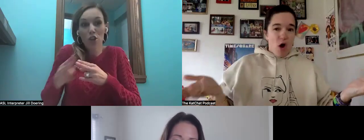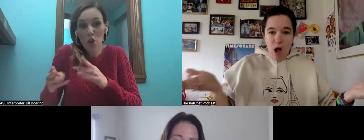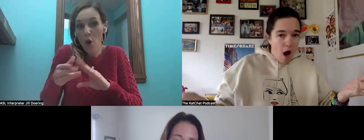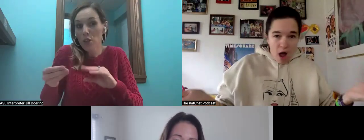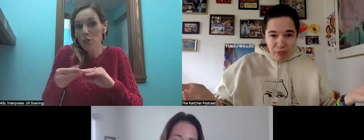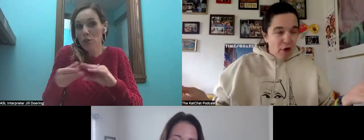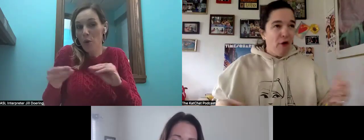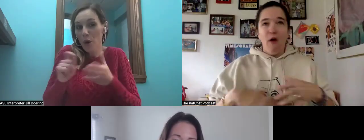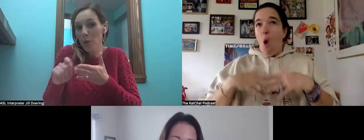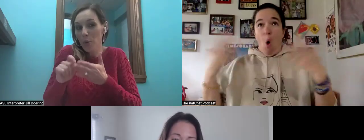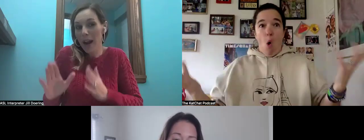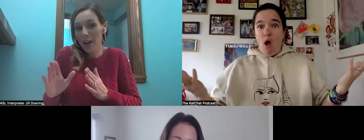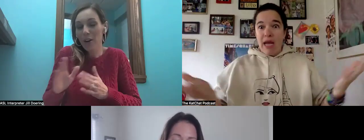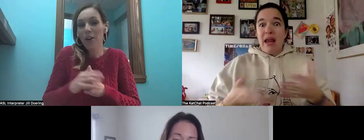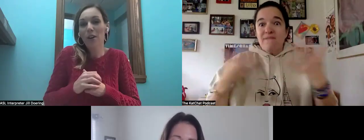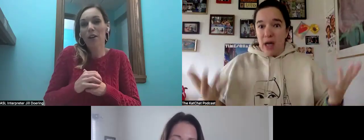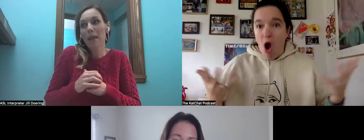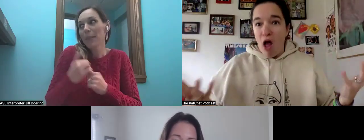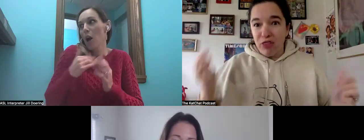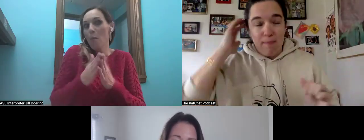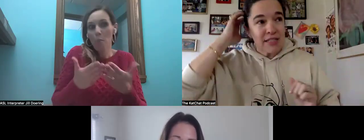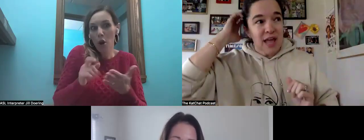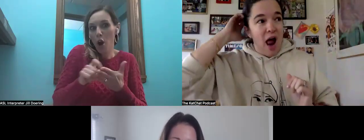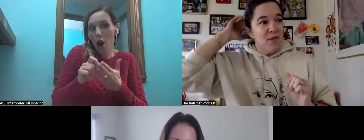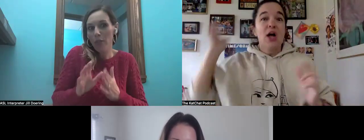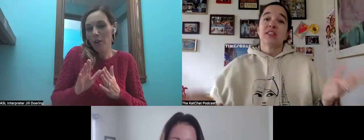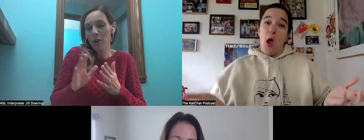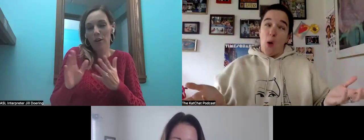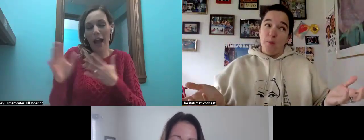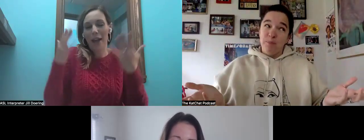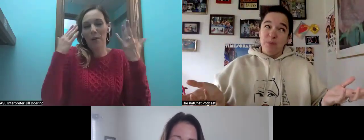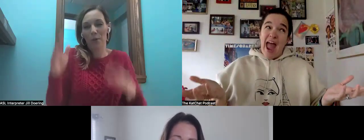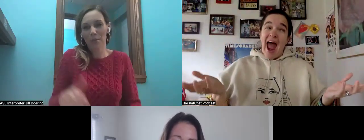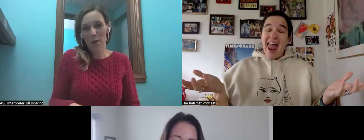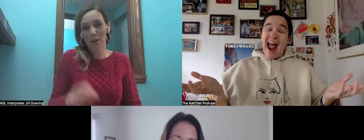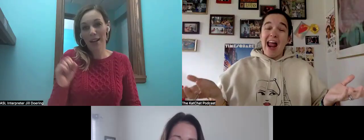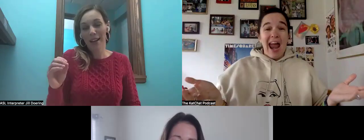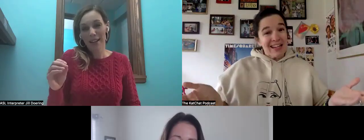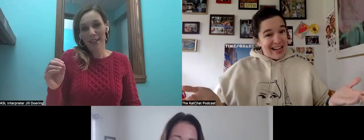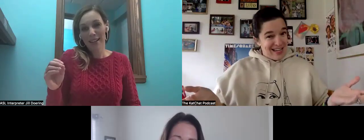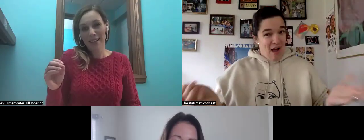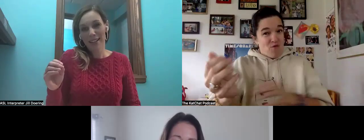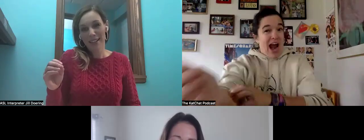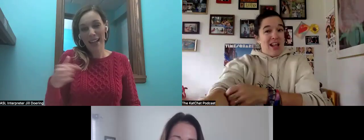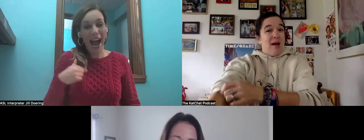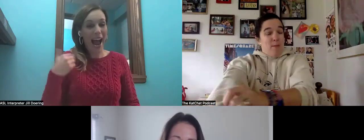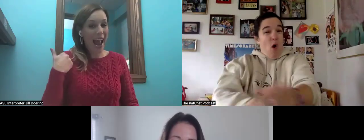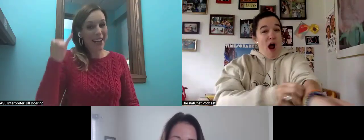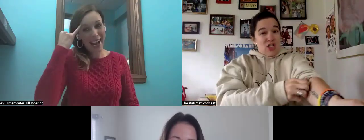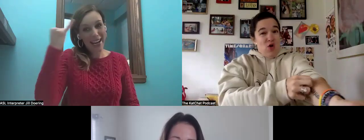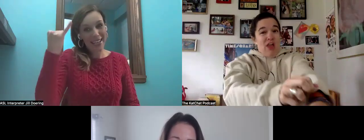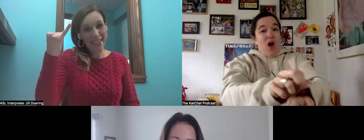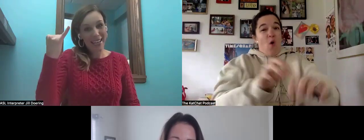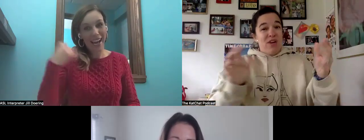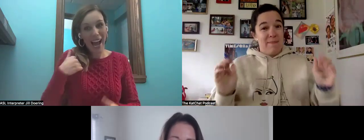children's book author, or even an author myself. So I had an idea of writing a